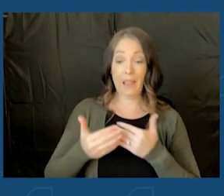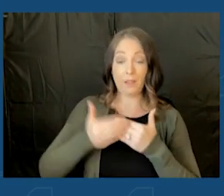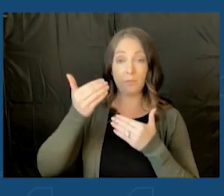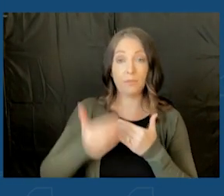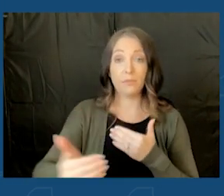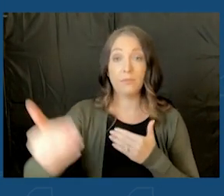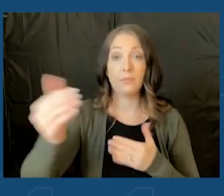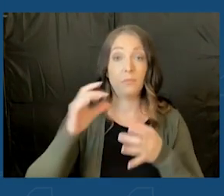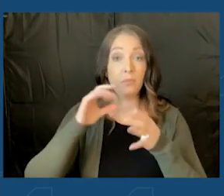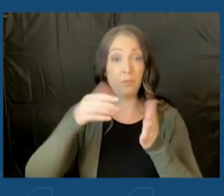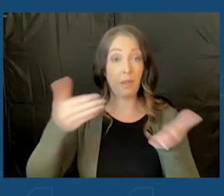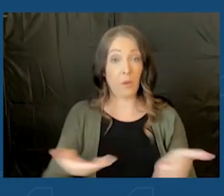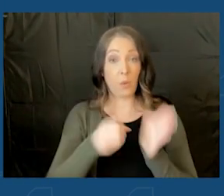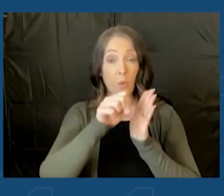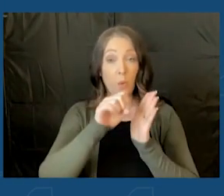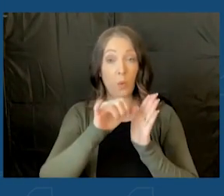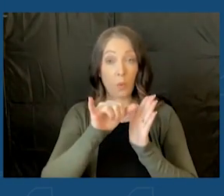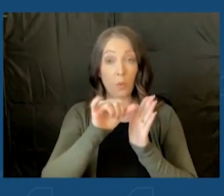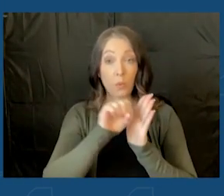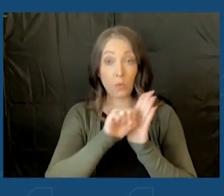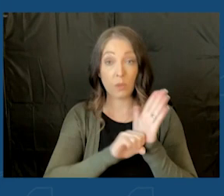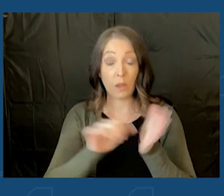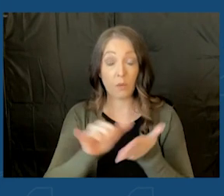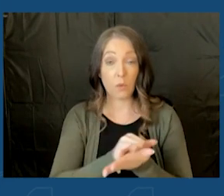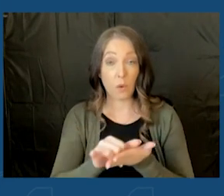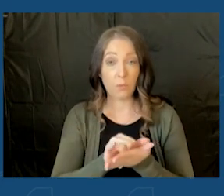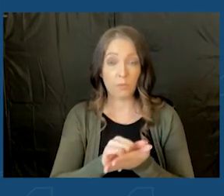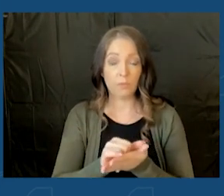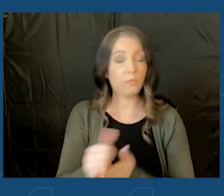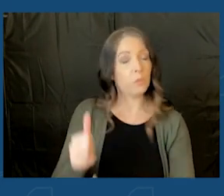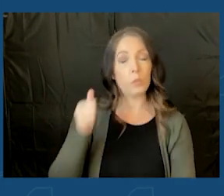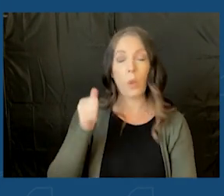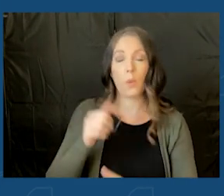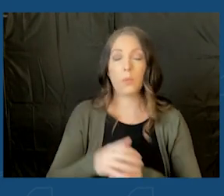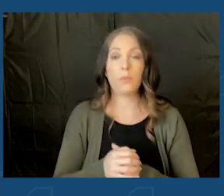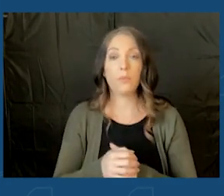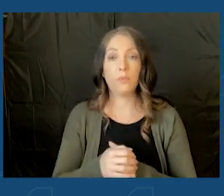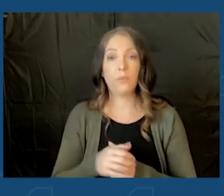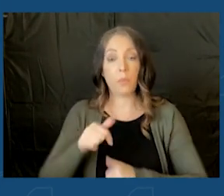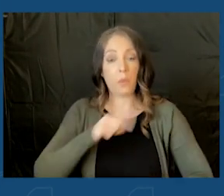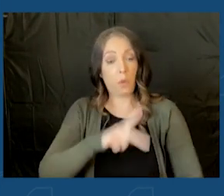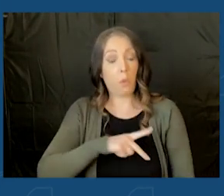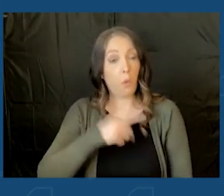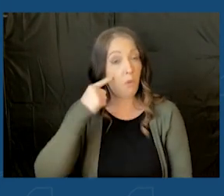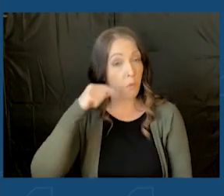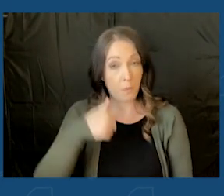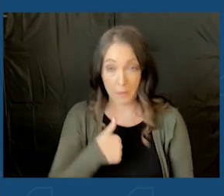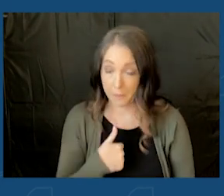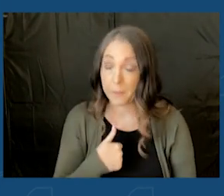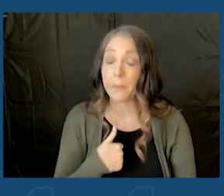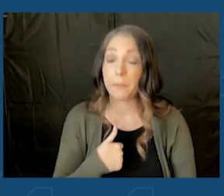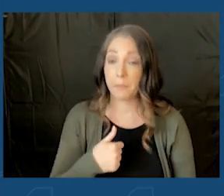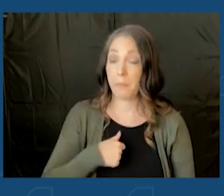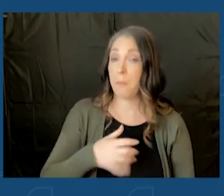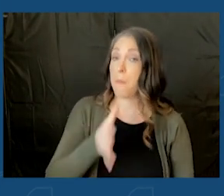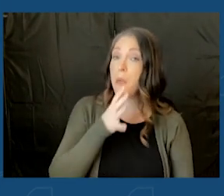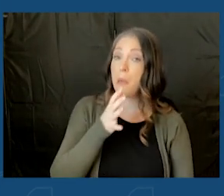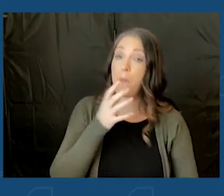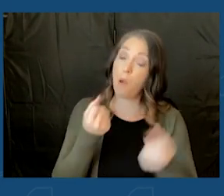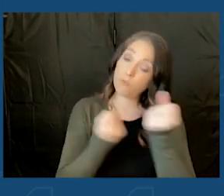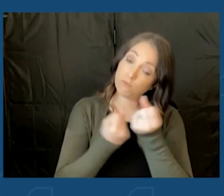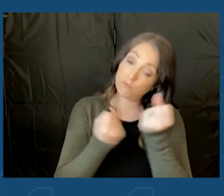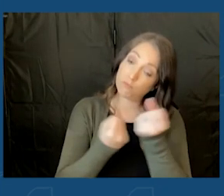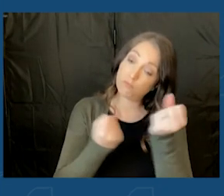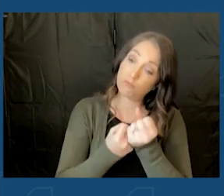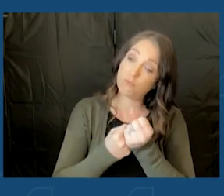not. And this is personal to me. My mother was an advocate for survivors of domestic violence